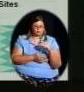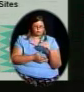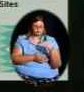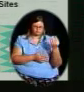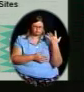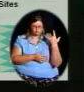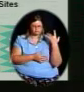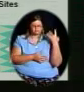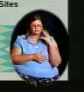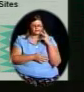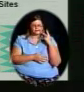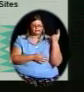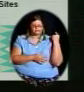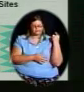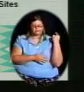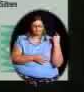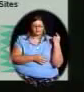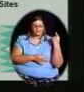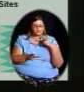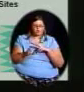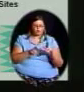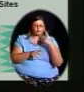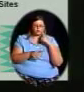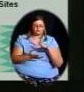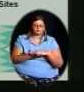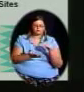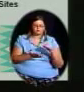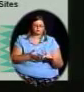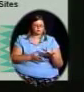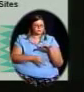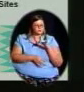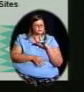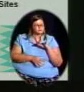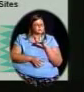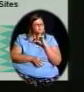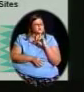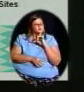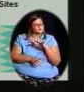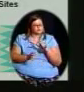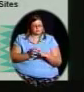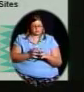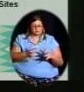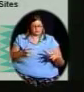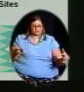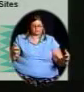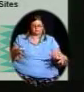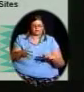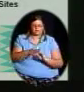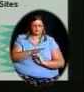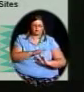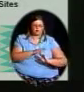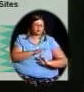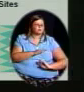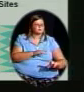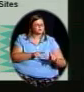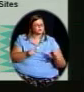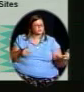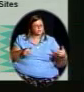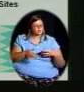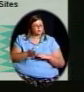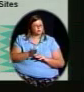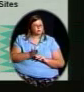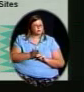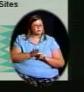examples there, are ready to go for students. Making sure as we expand our elementary international language program that we have